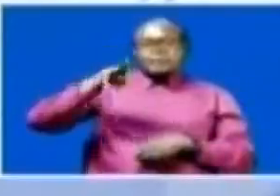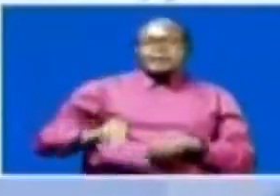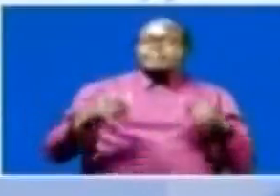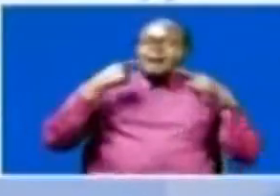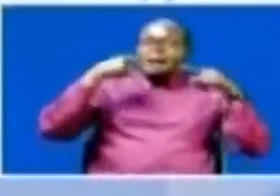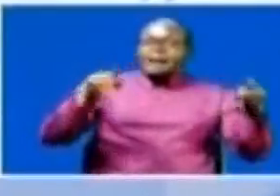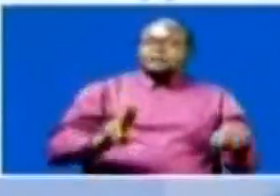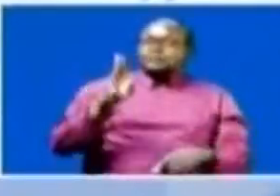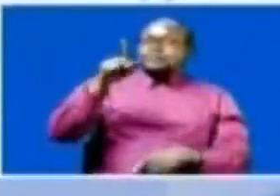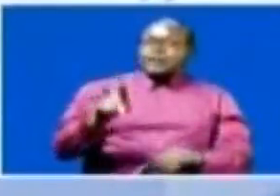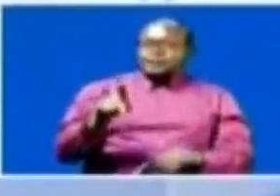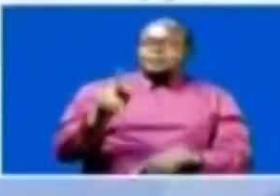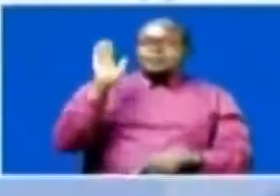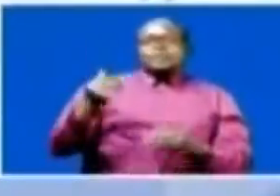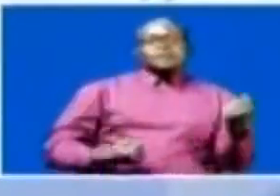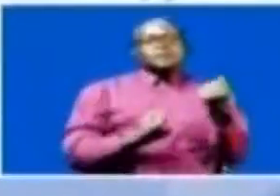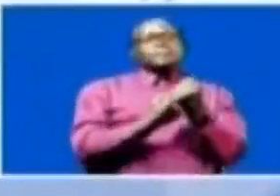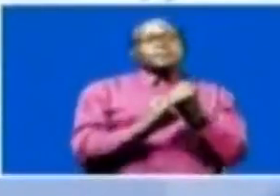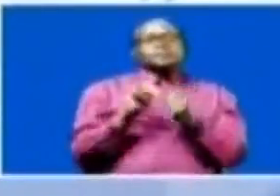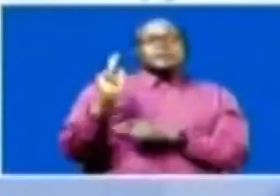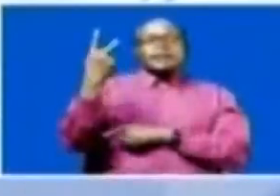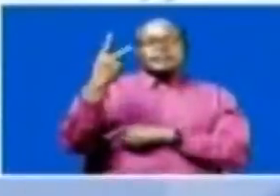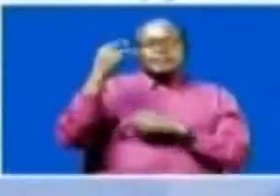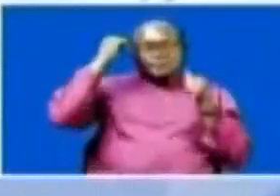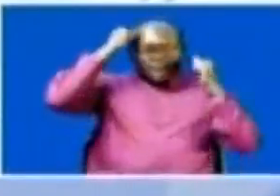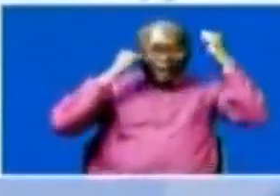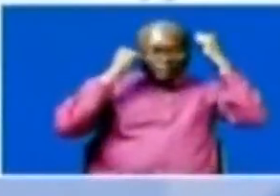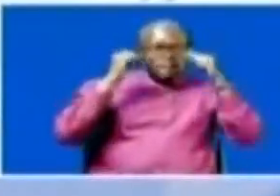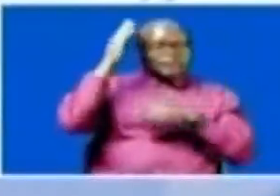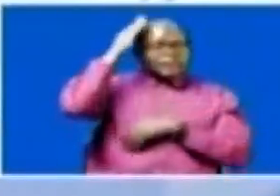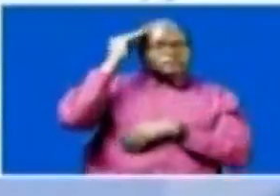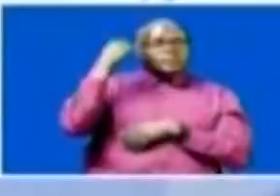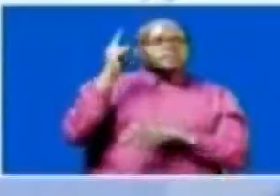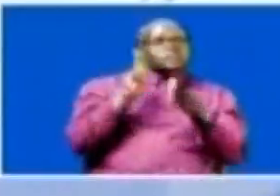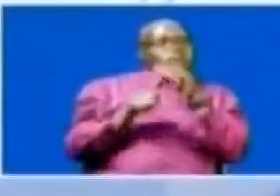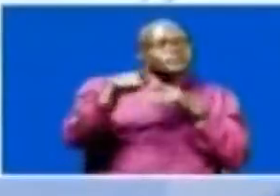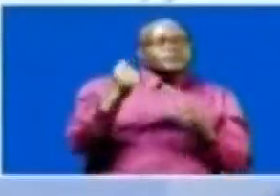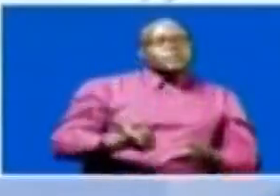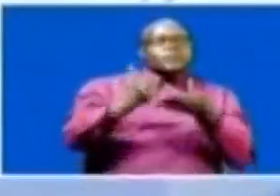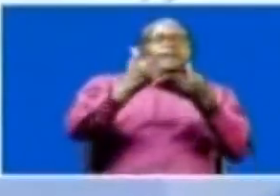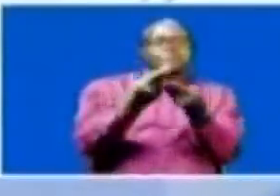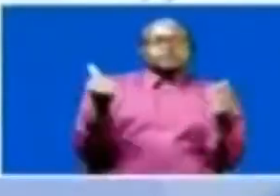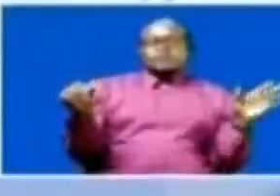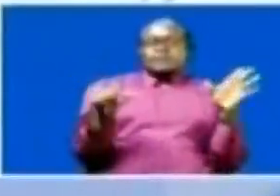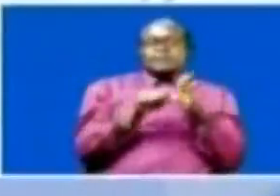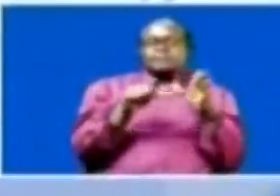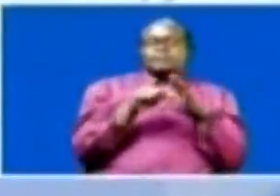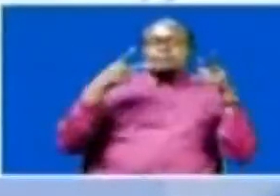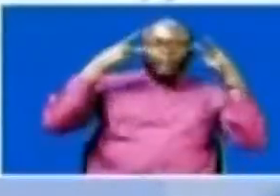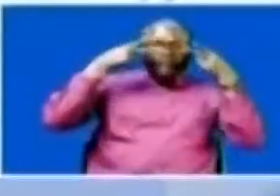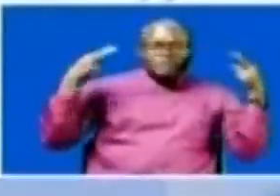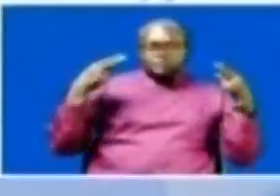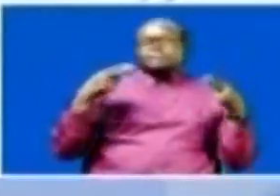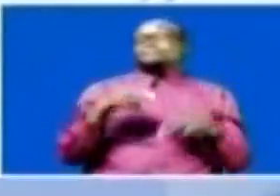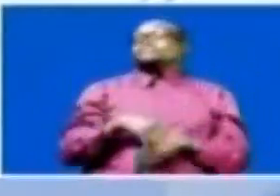UK backs the continued presence of Kenyan troops in Somalia, saying this would help deal with terrorism. Speaking in the presence